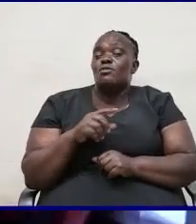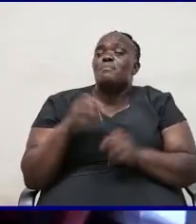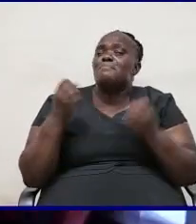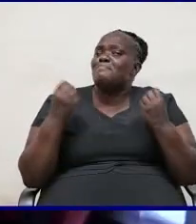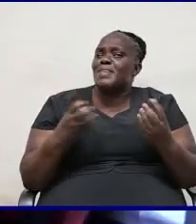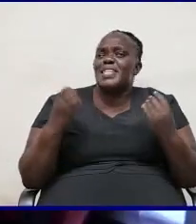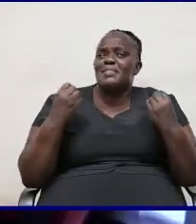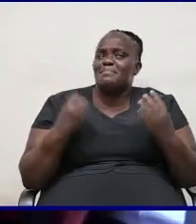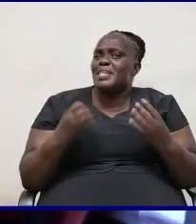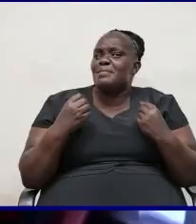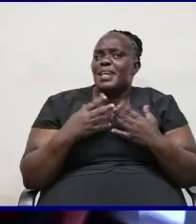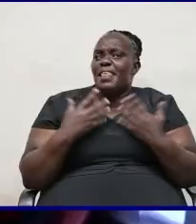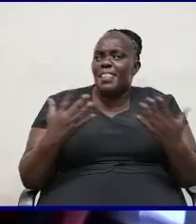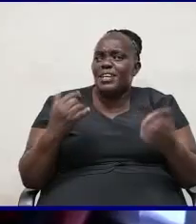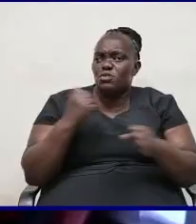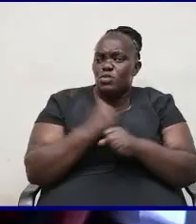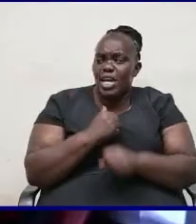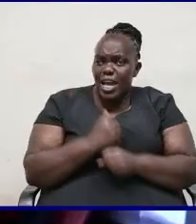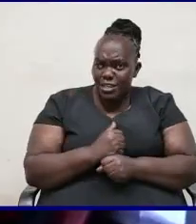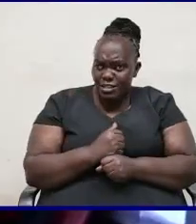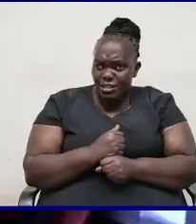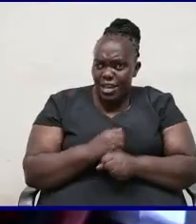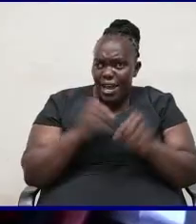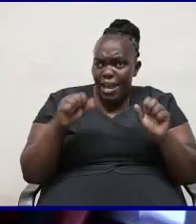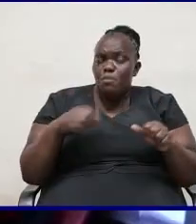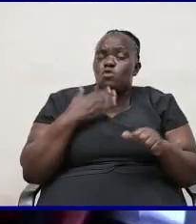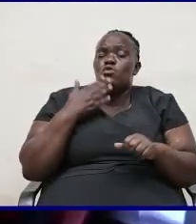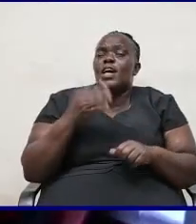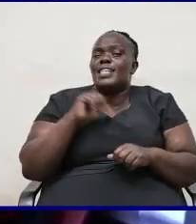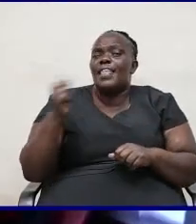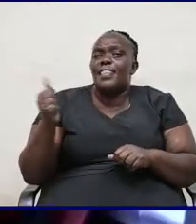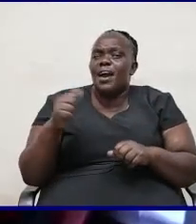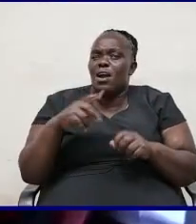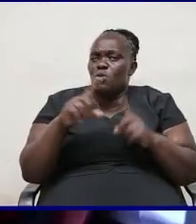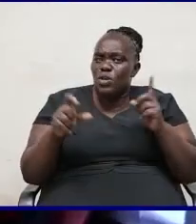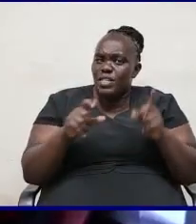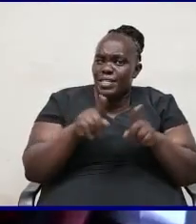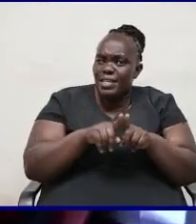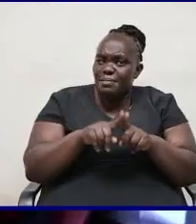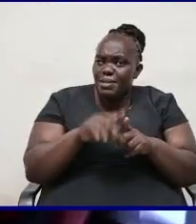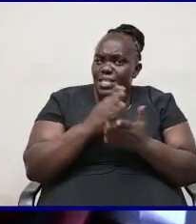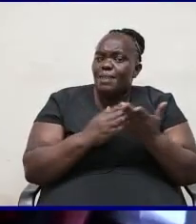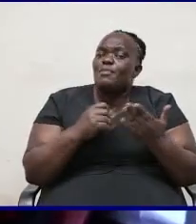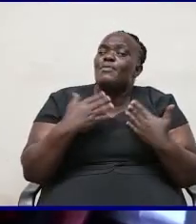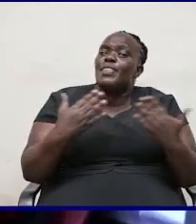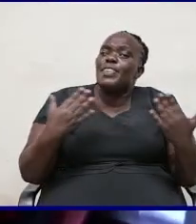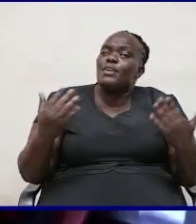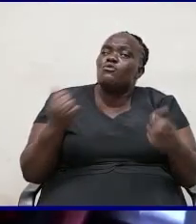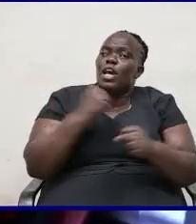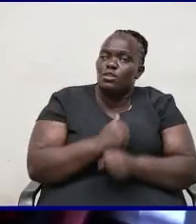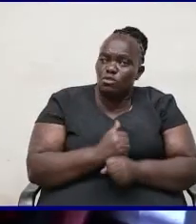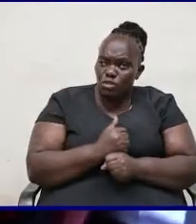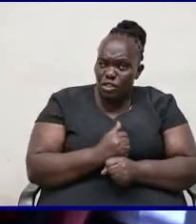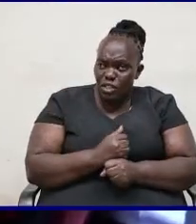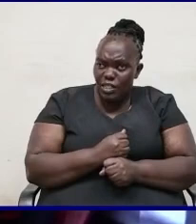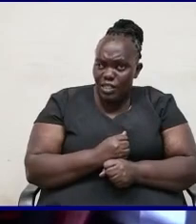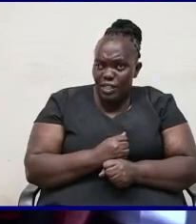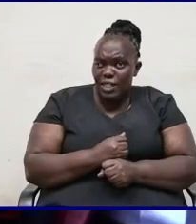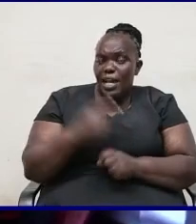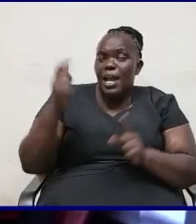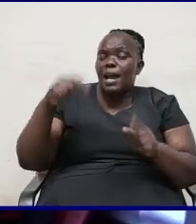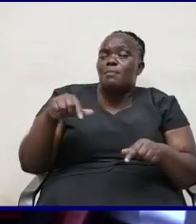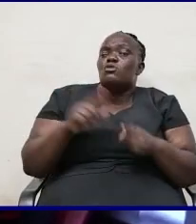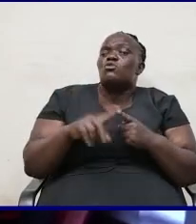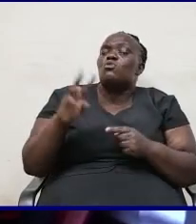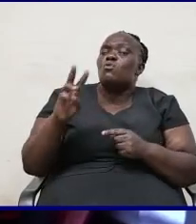there are many, many things that we are doing. Maybe in the interest of time, so that I'm able to answer all the other questions. Those are just some of the things that we are doing. Let me come to